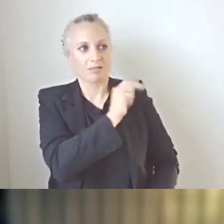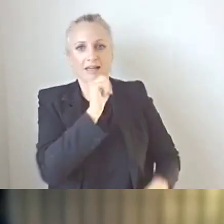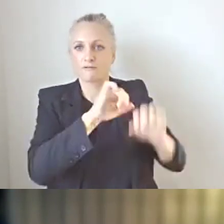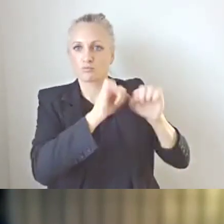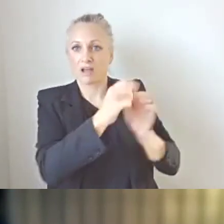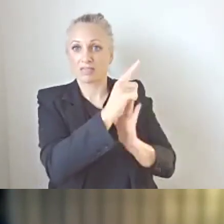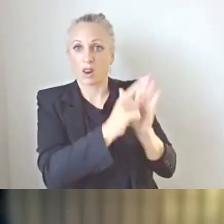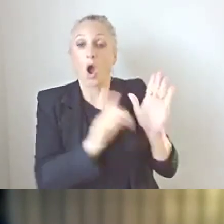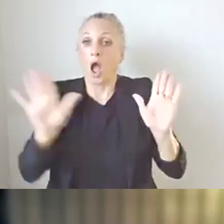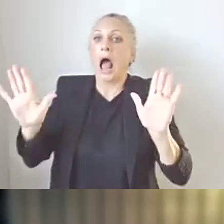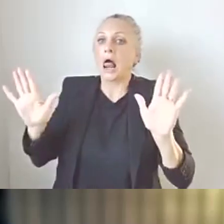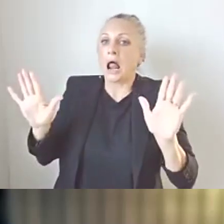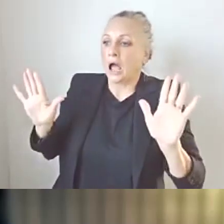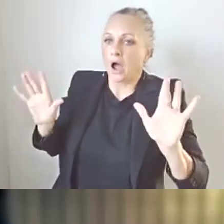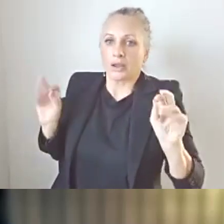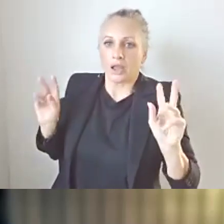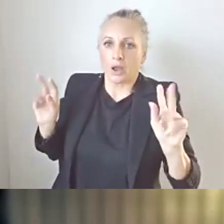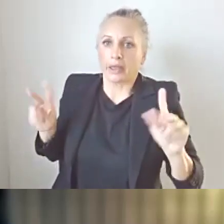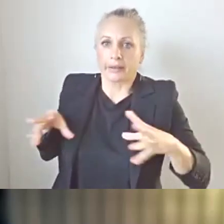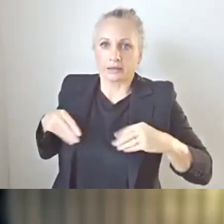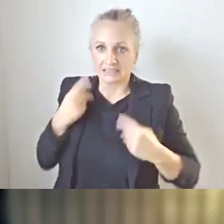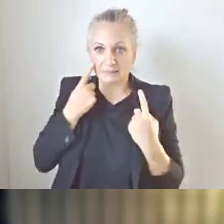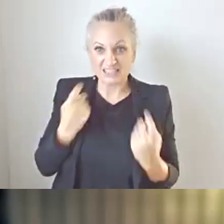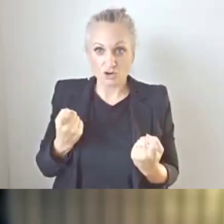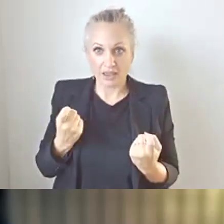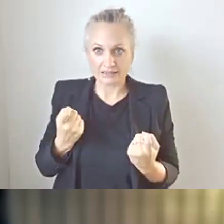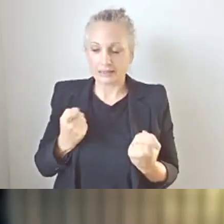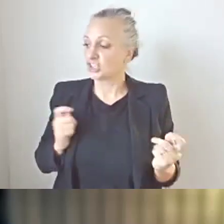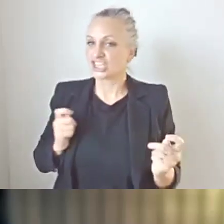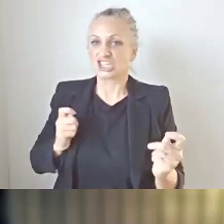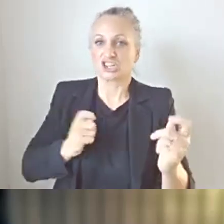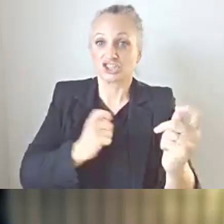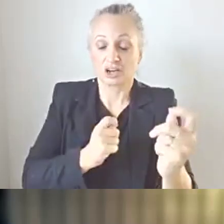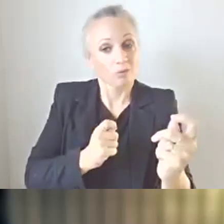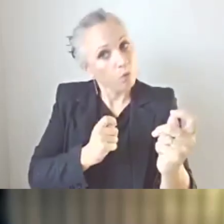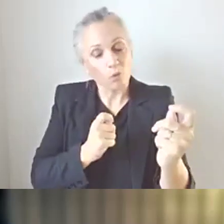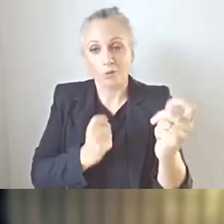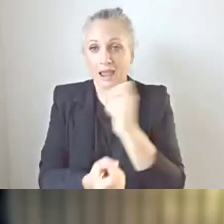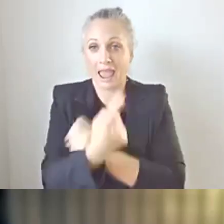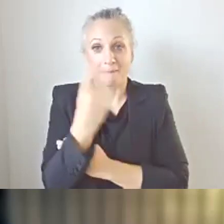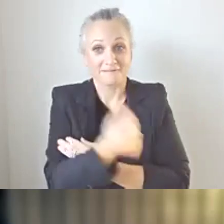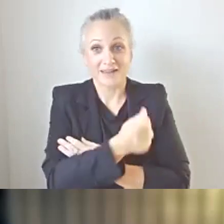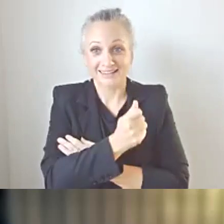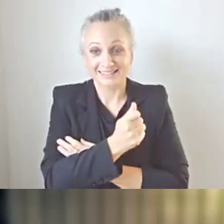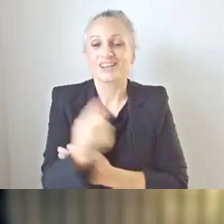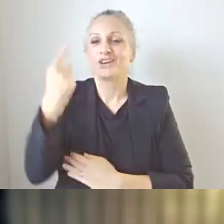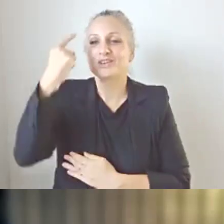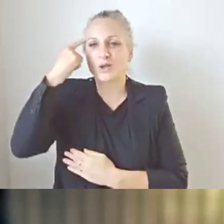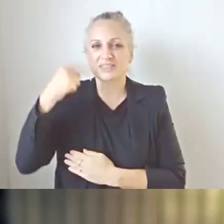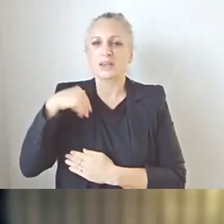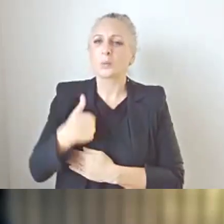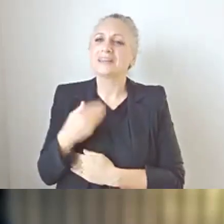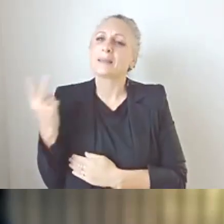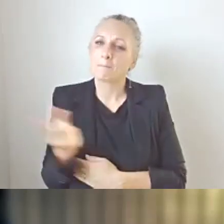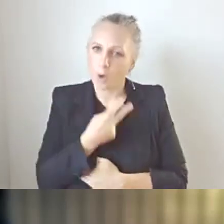companies really took it seriously and change was effected. So I think we need a little bit of both. Adopting a standard will take